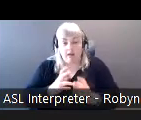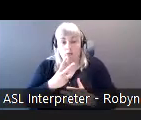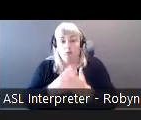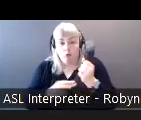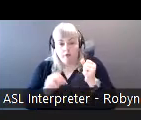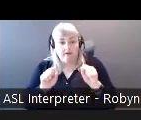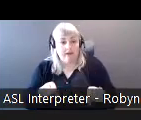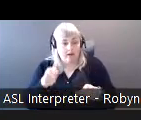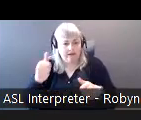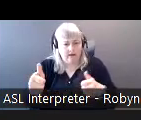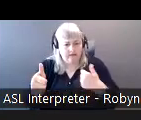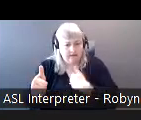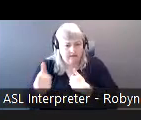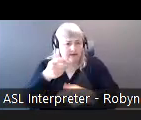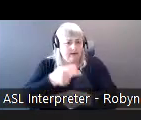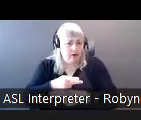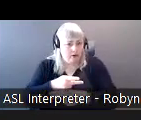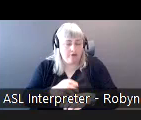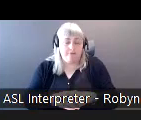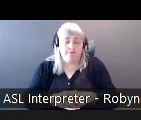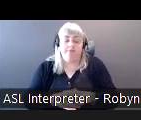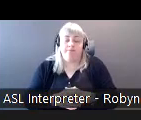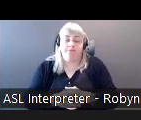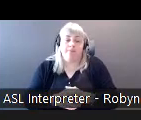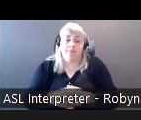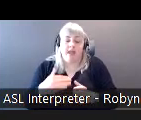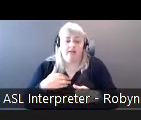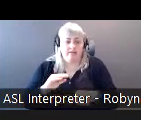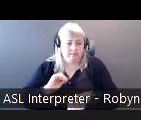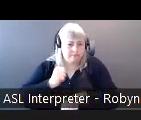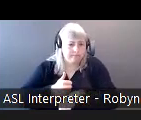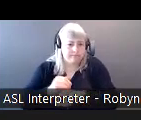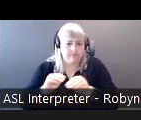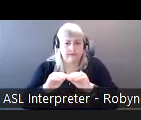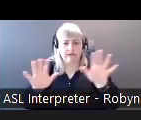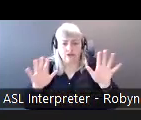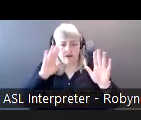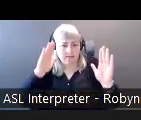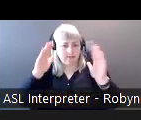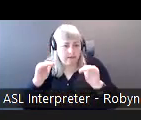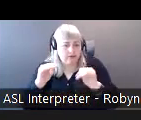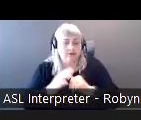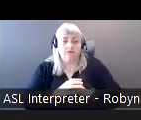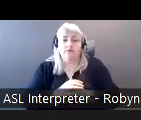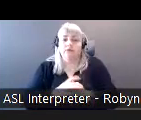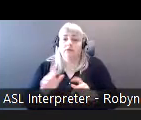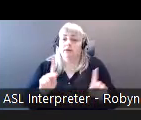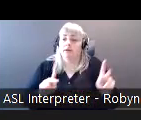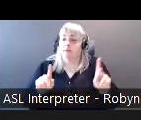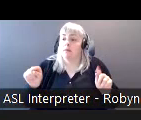That there are clear expectations, that people are valued for their work and